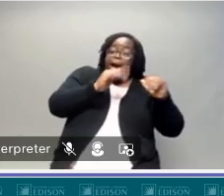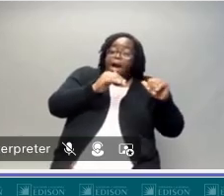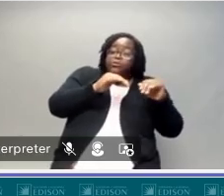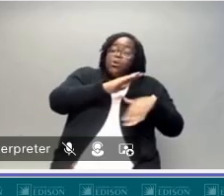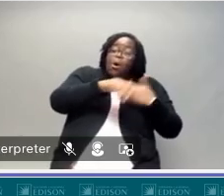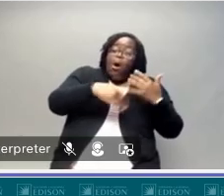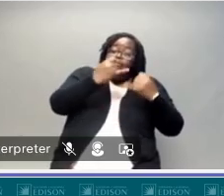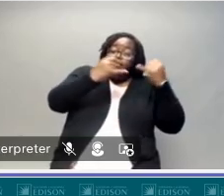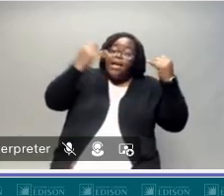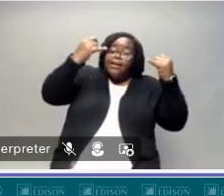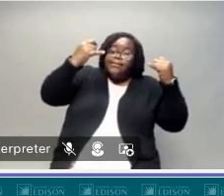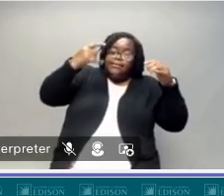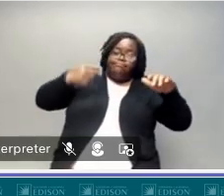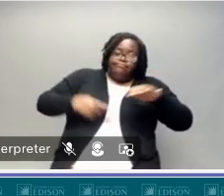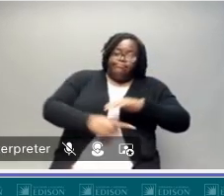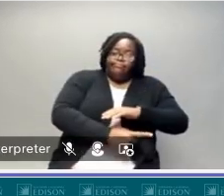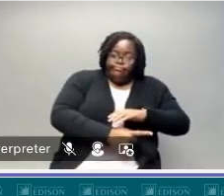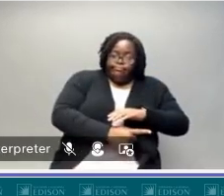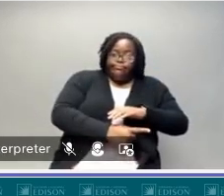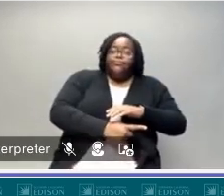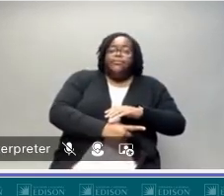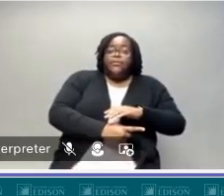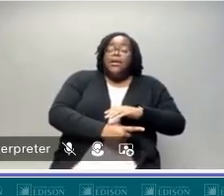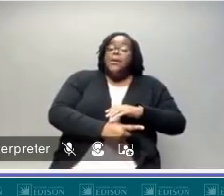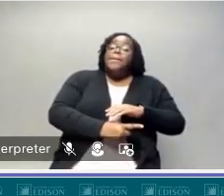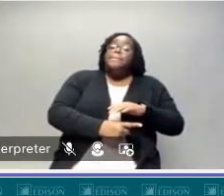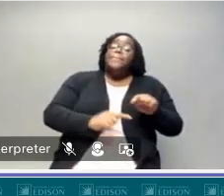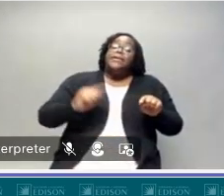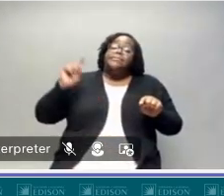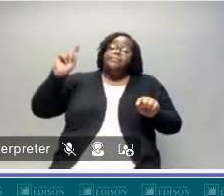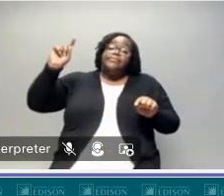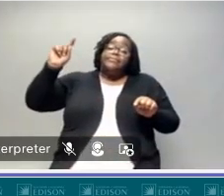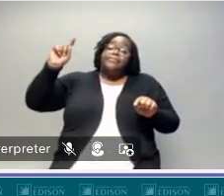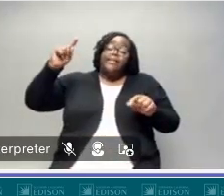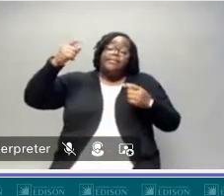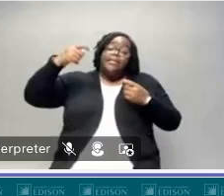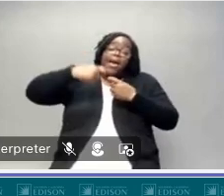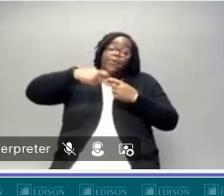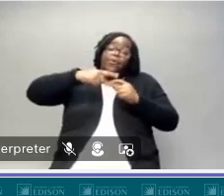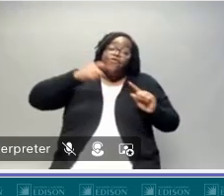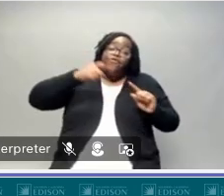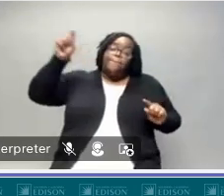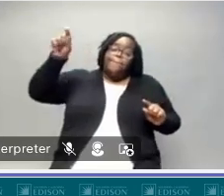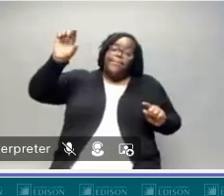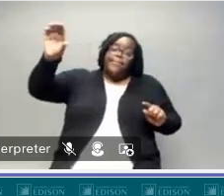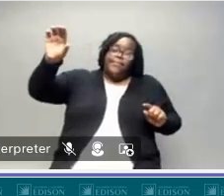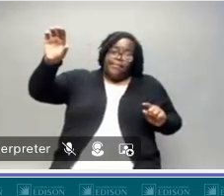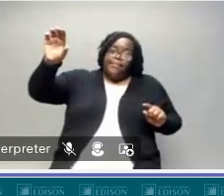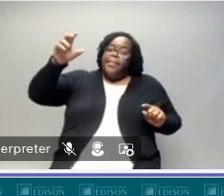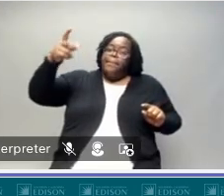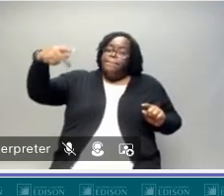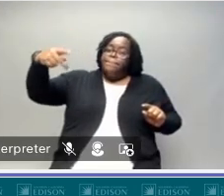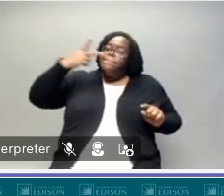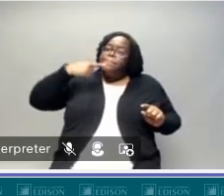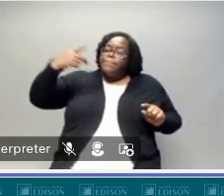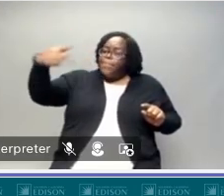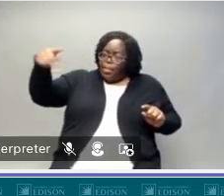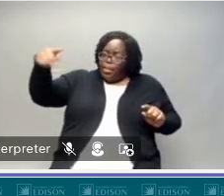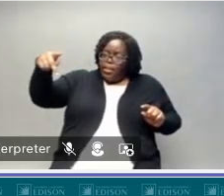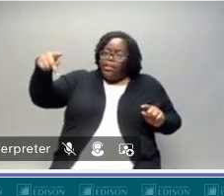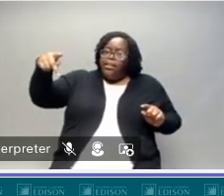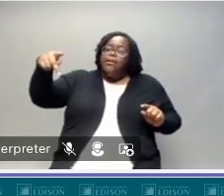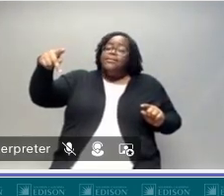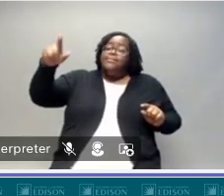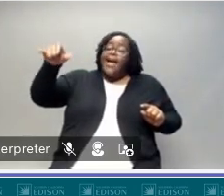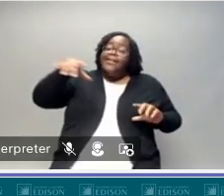from that substation. And we have to turn that off. I think we've only turned it off once, but we've had to turn it off because there was